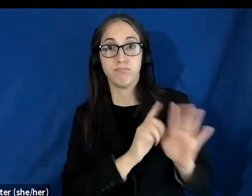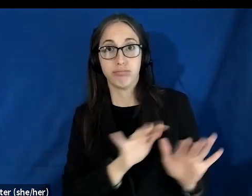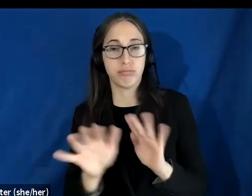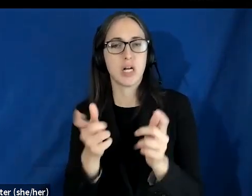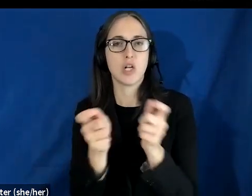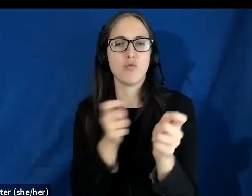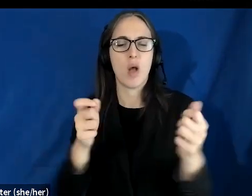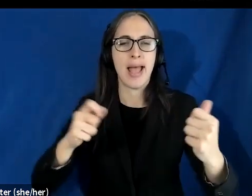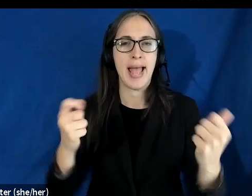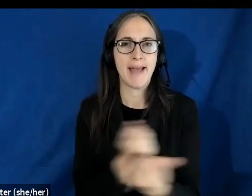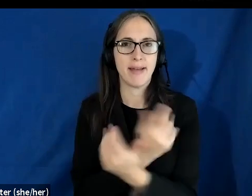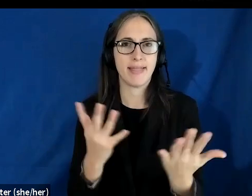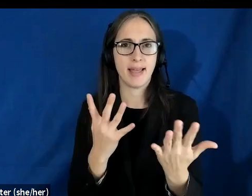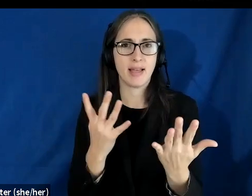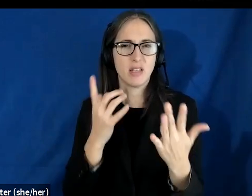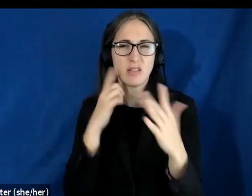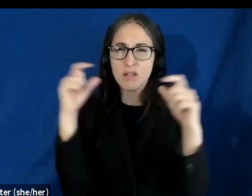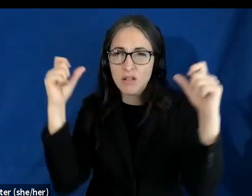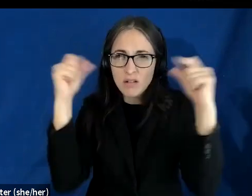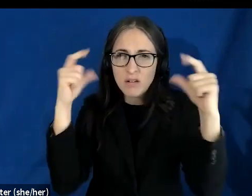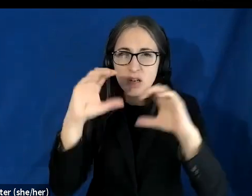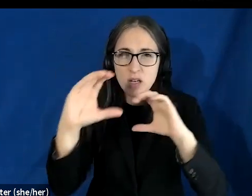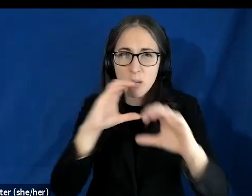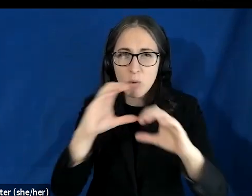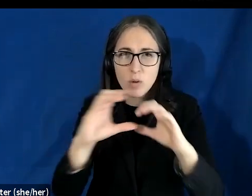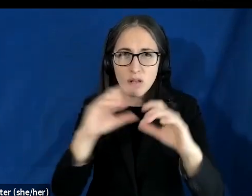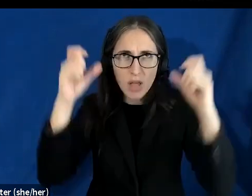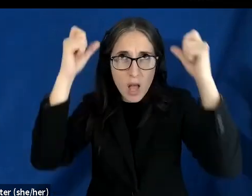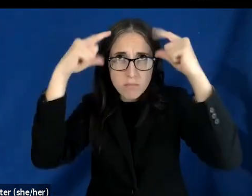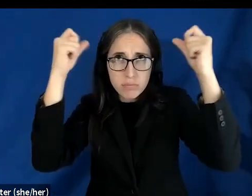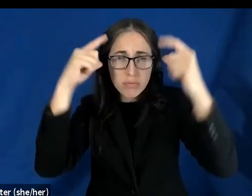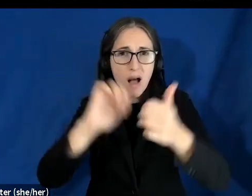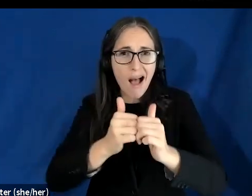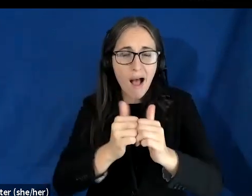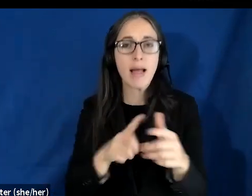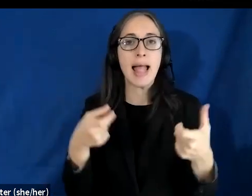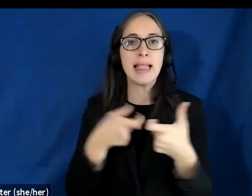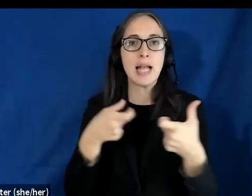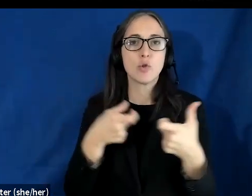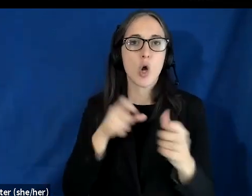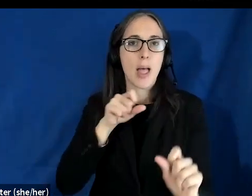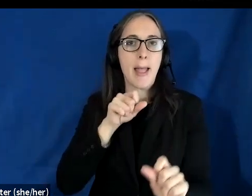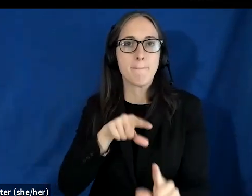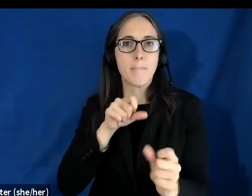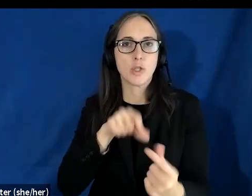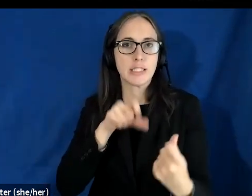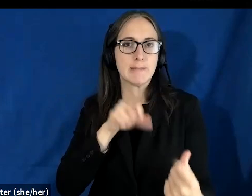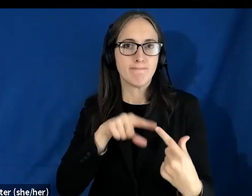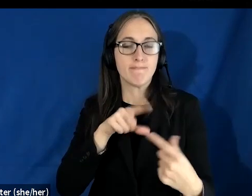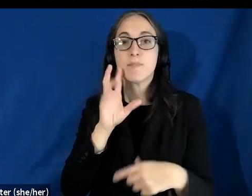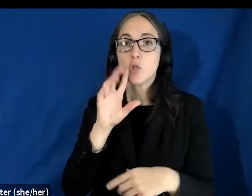with each other via electrical impulses, right? And so by using sensors, if you think of a